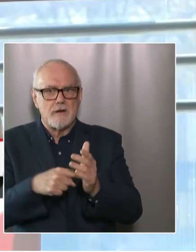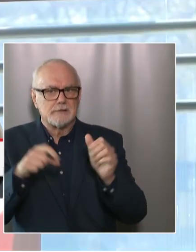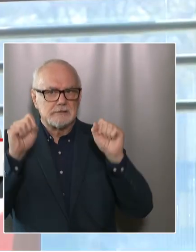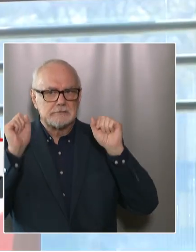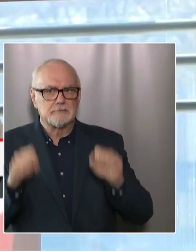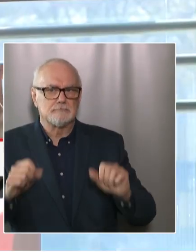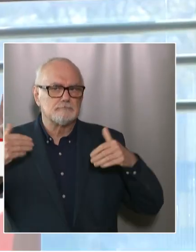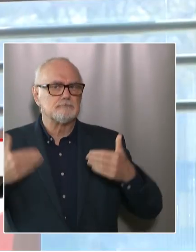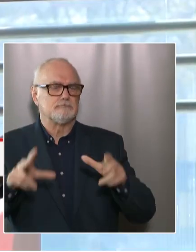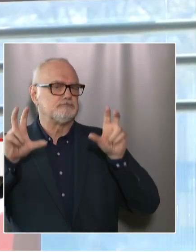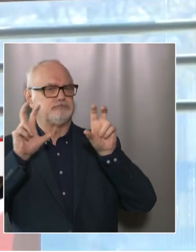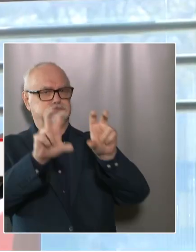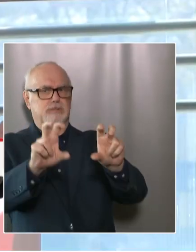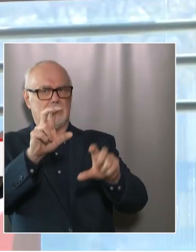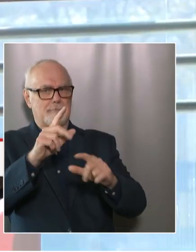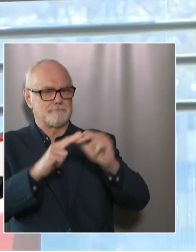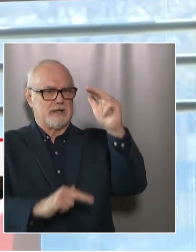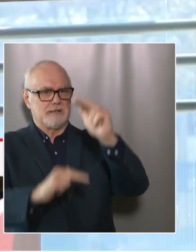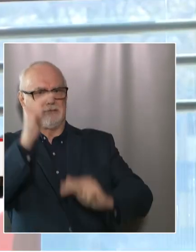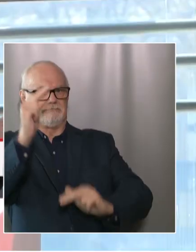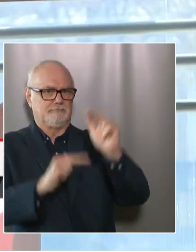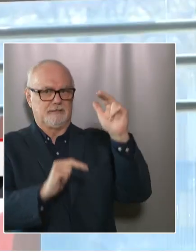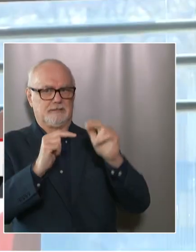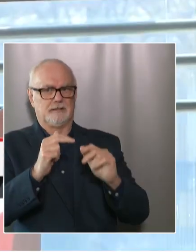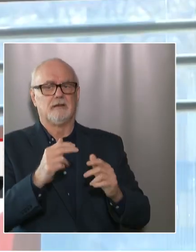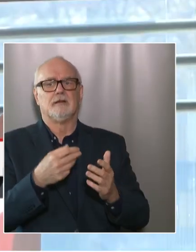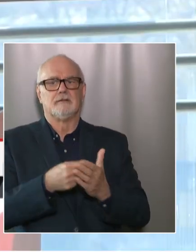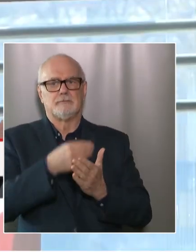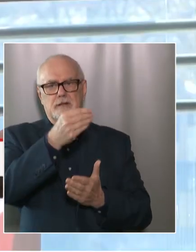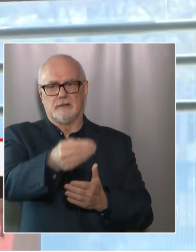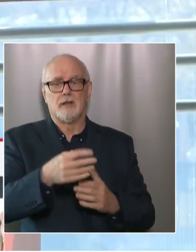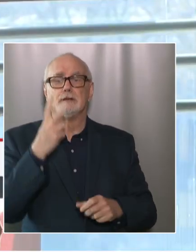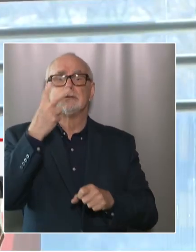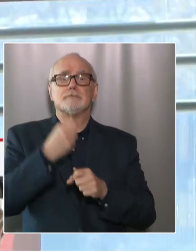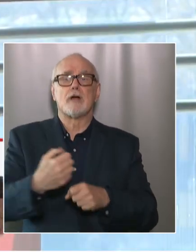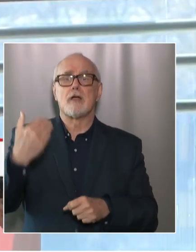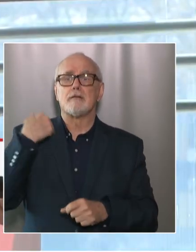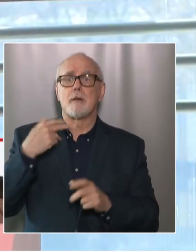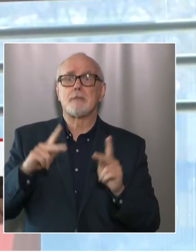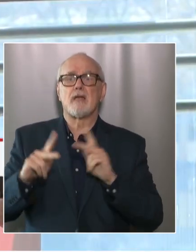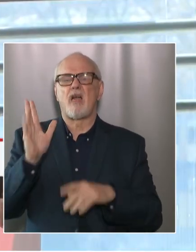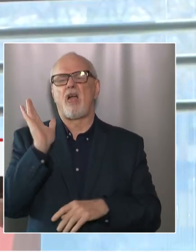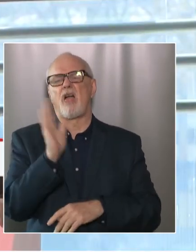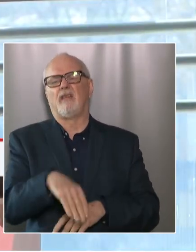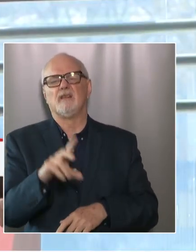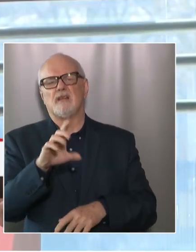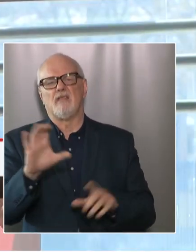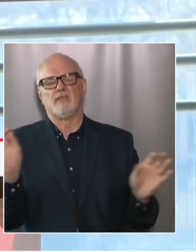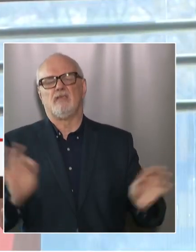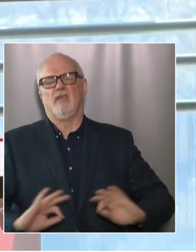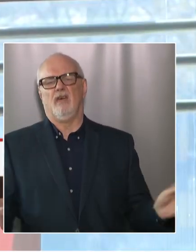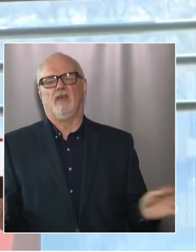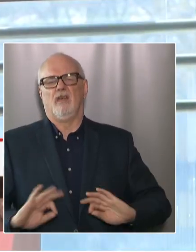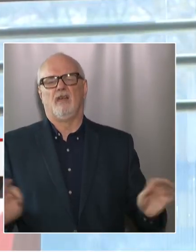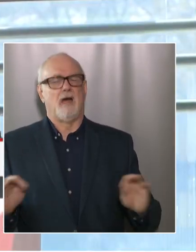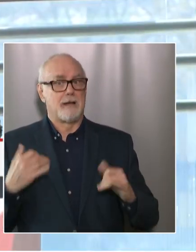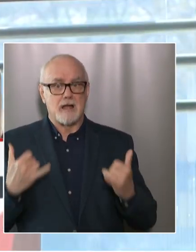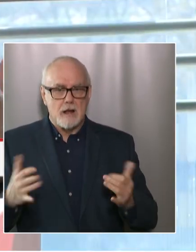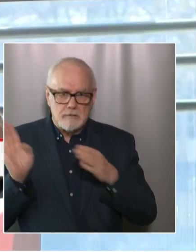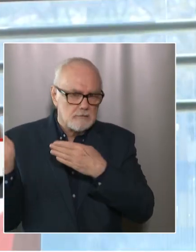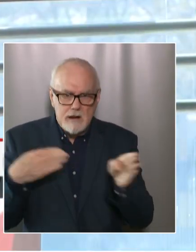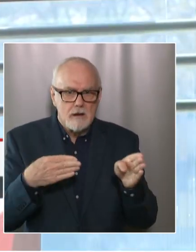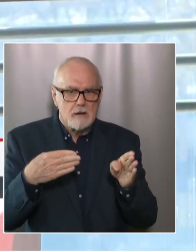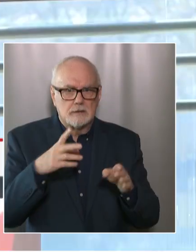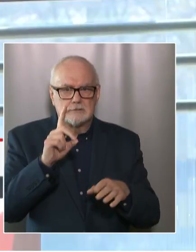from people who weren't thinking about DC 2 years ago, who are thinking about it now, to invest in DC. And so